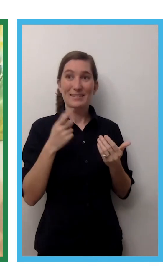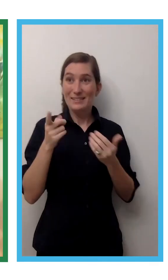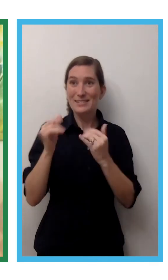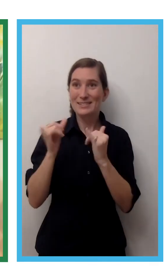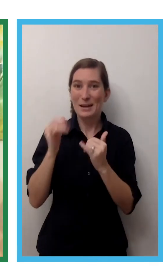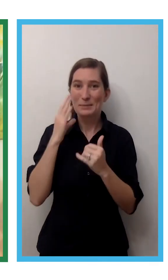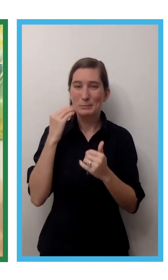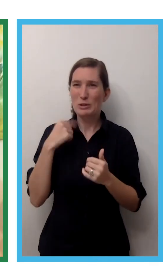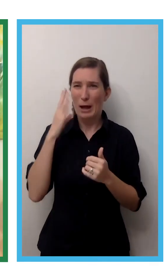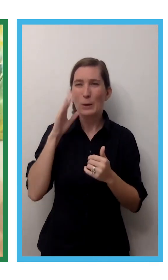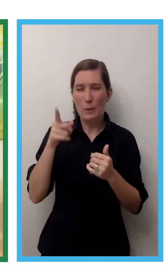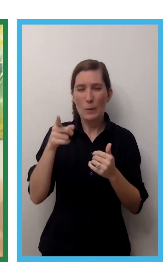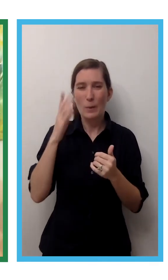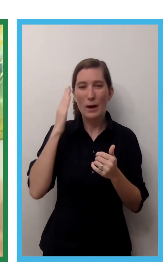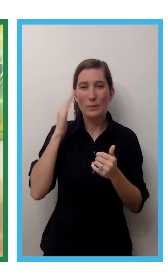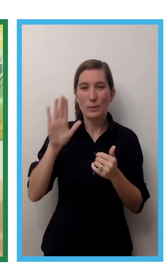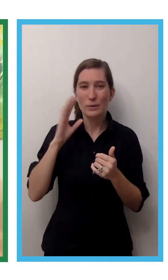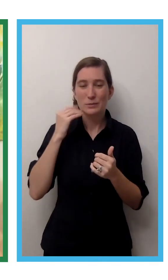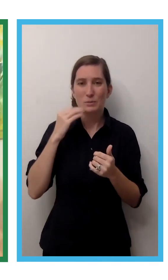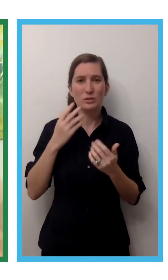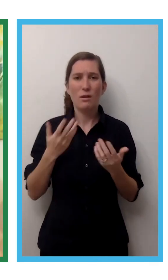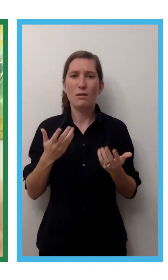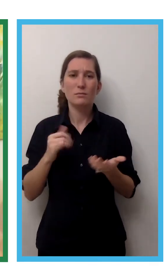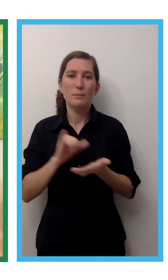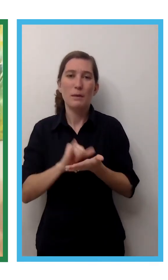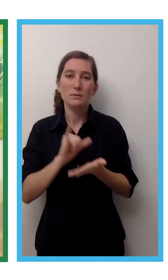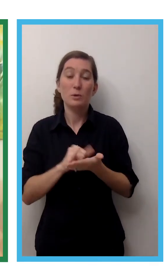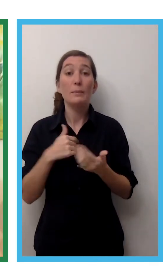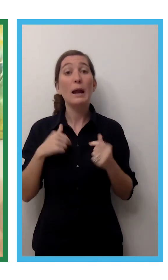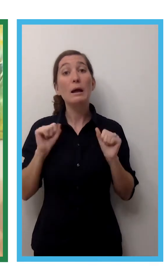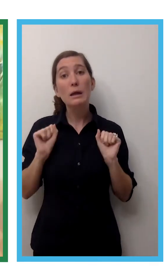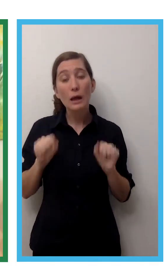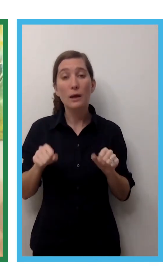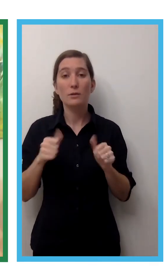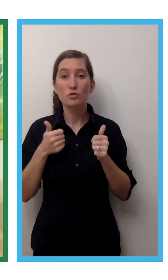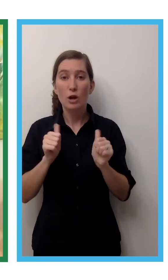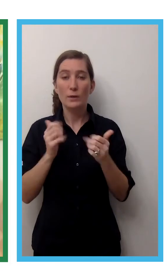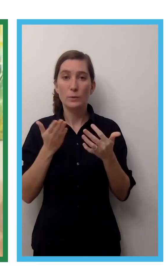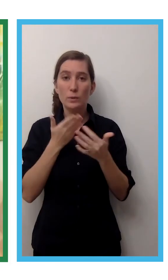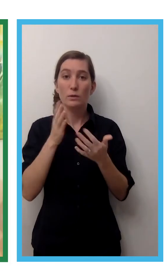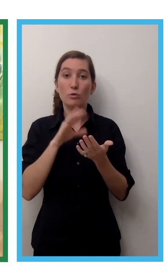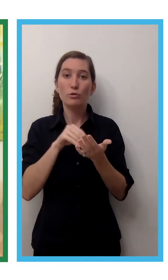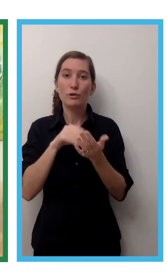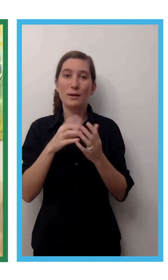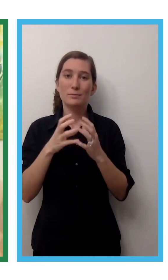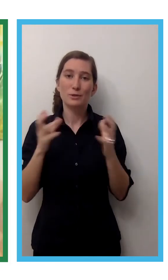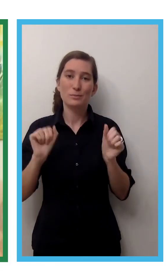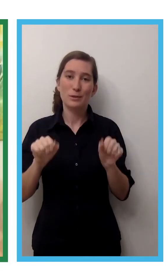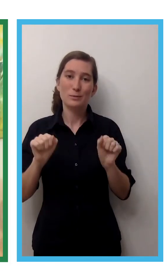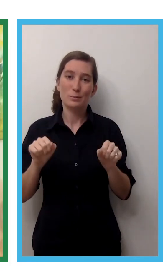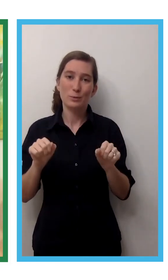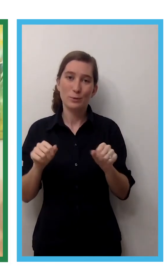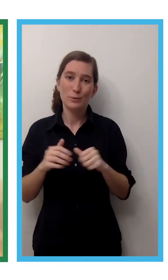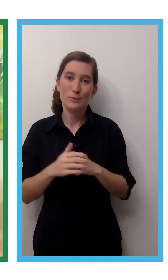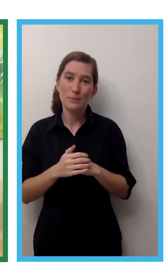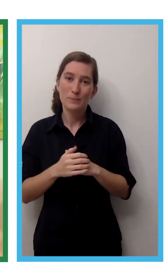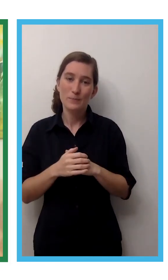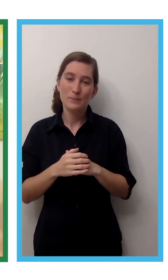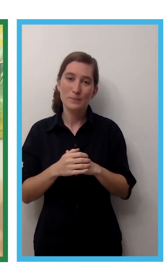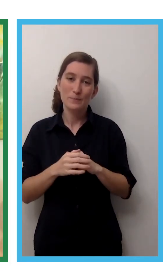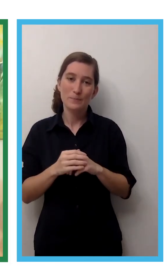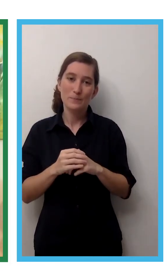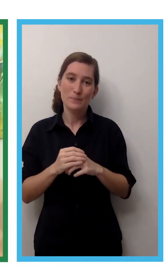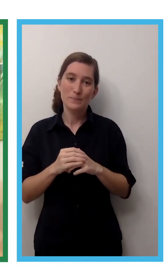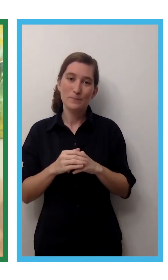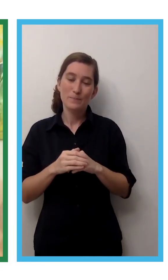much about it as I can, then I'm certainly better off than setting by and saying, well, we don't need to research that because,